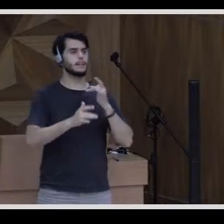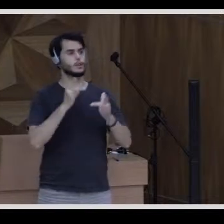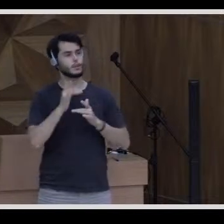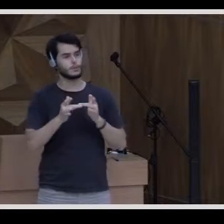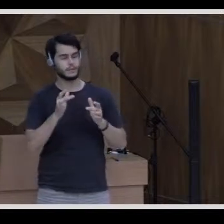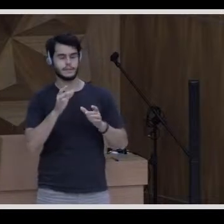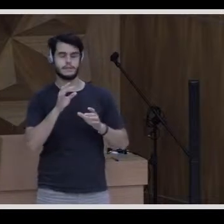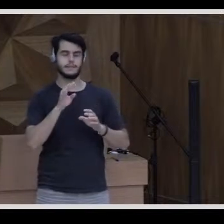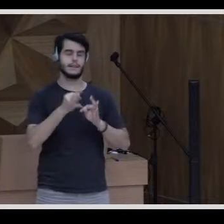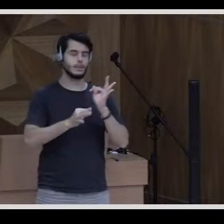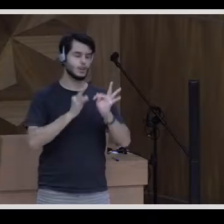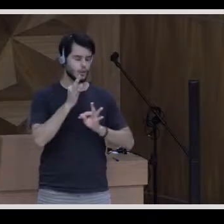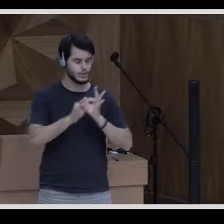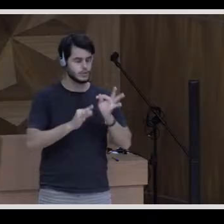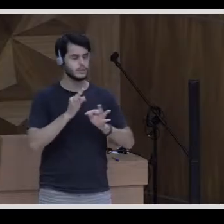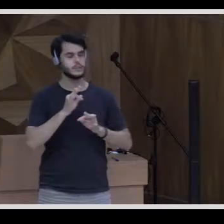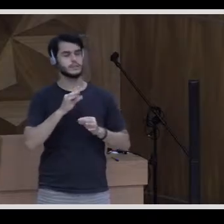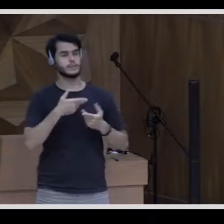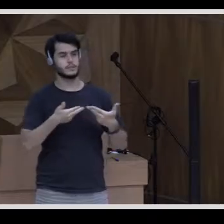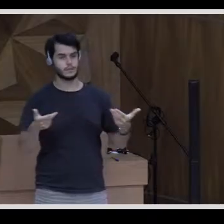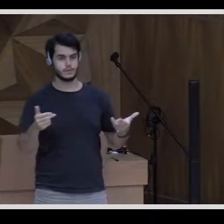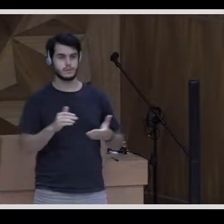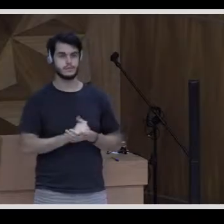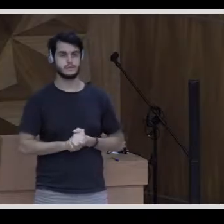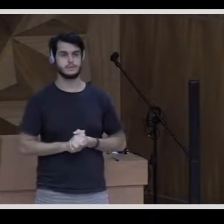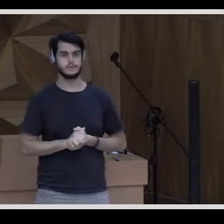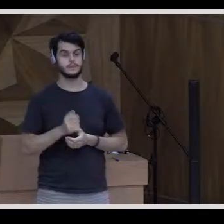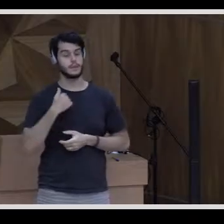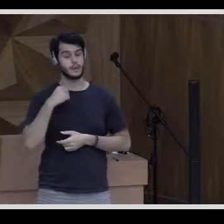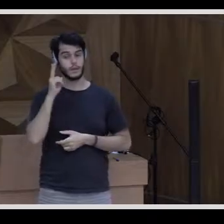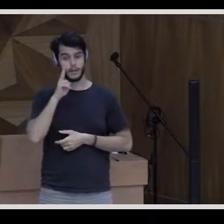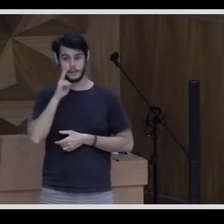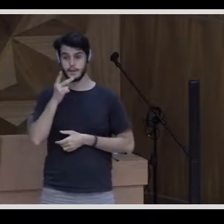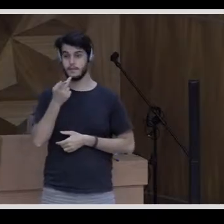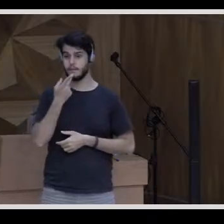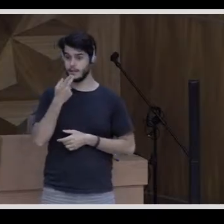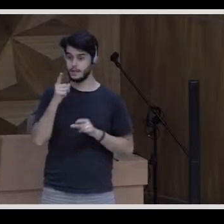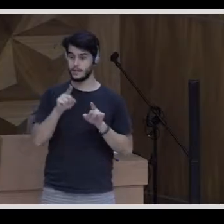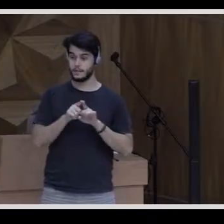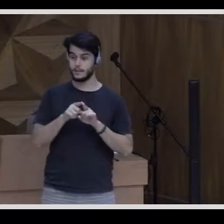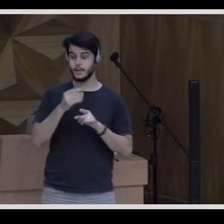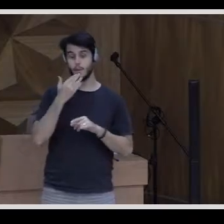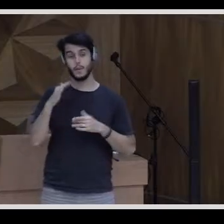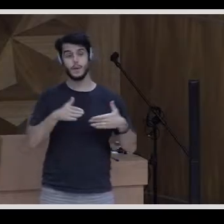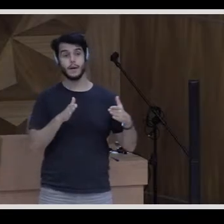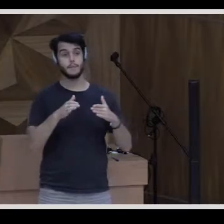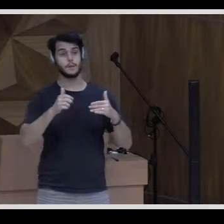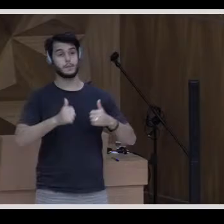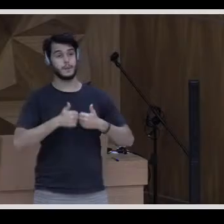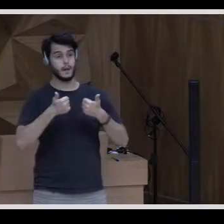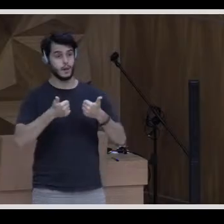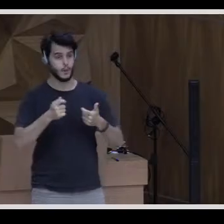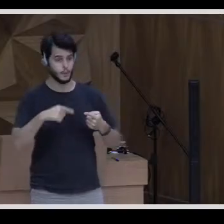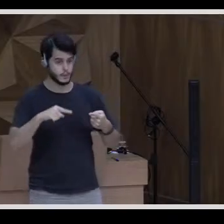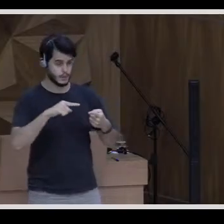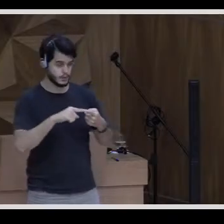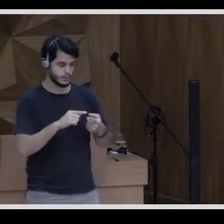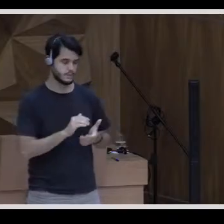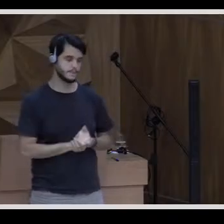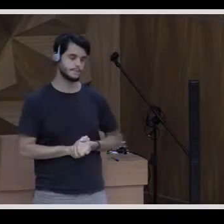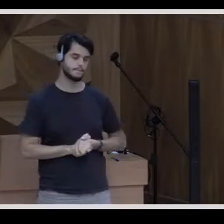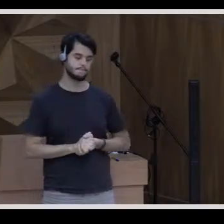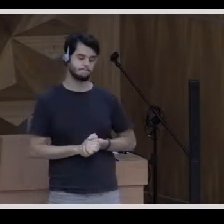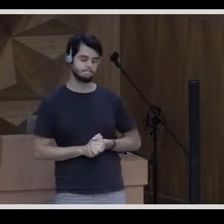To remember to point this in the right direction as well. So where did this start? So my original research was